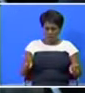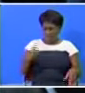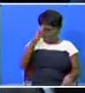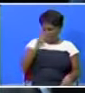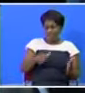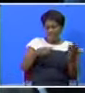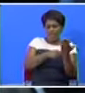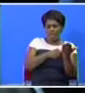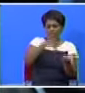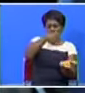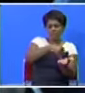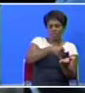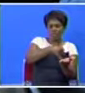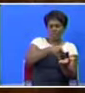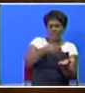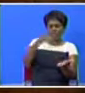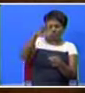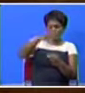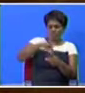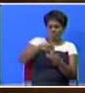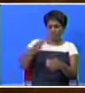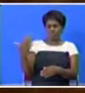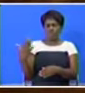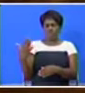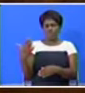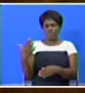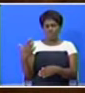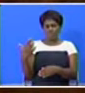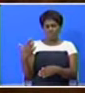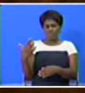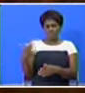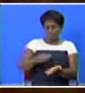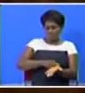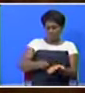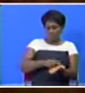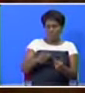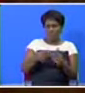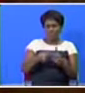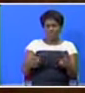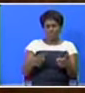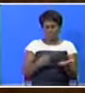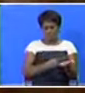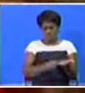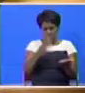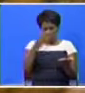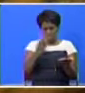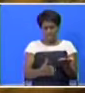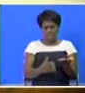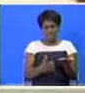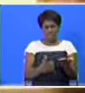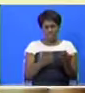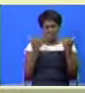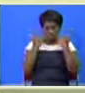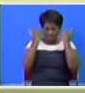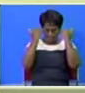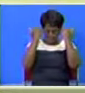name should be included on the ballot paper. Printing of ballot papers is expected to start by the end of this week, and this had caused anxiety